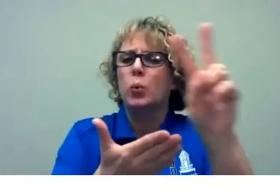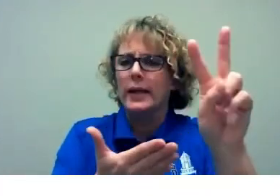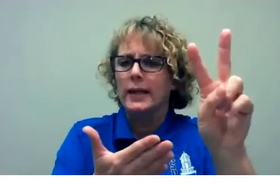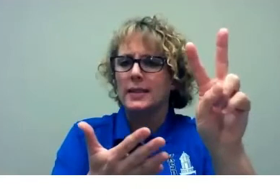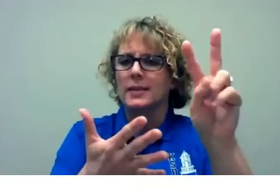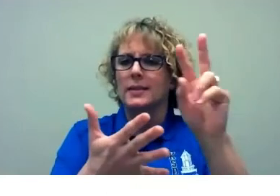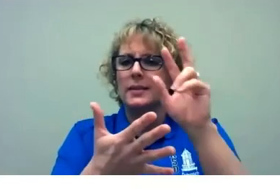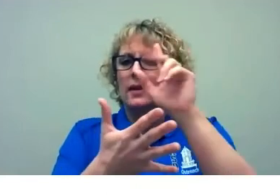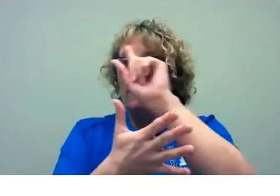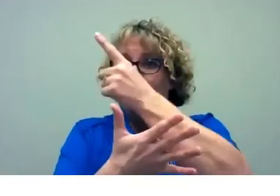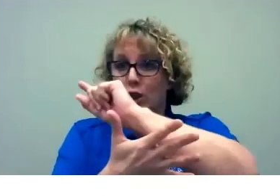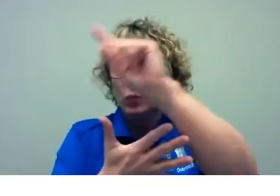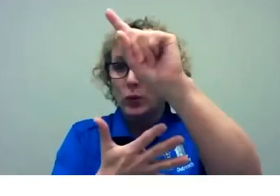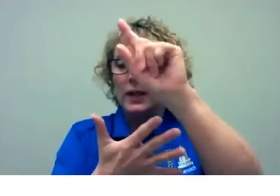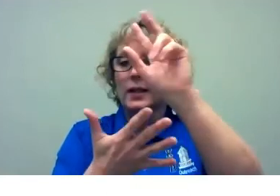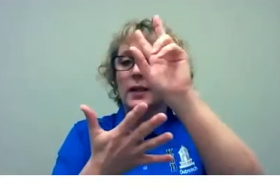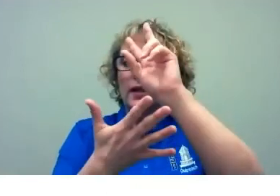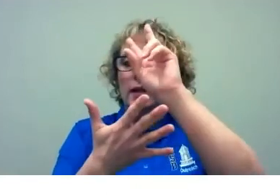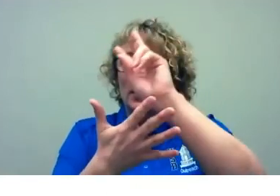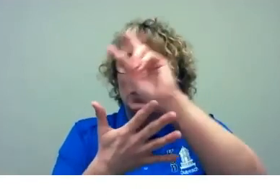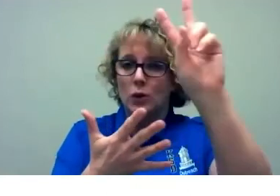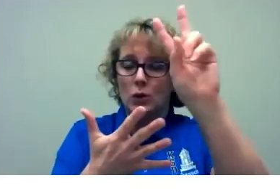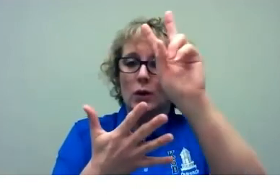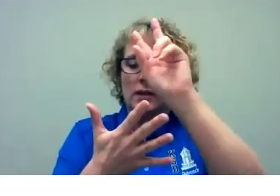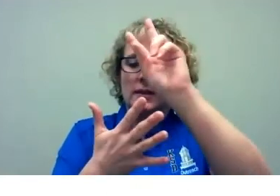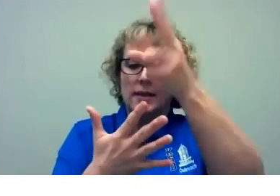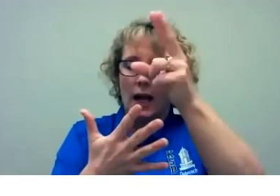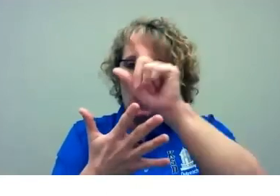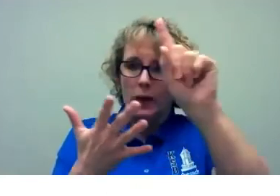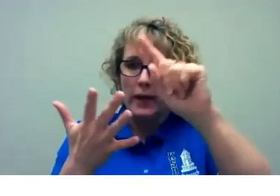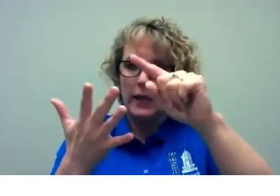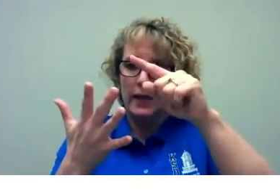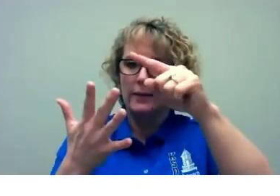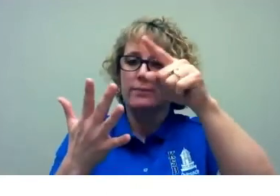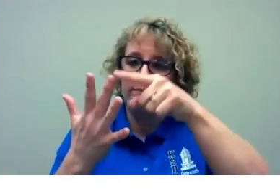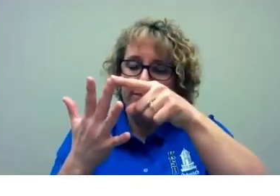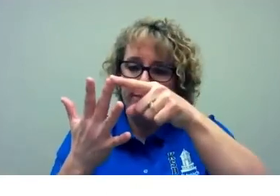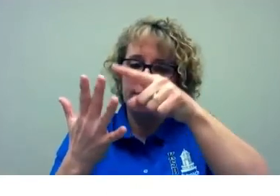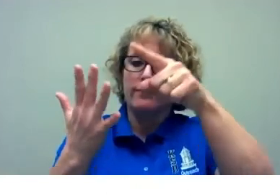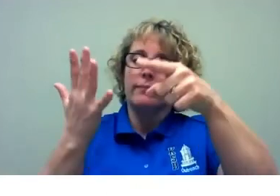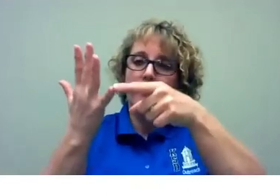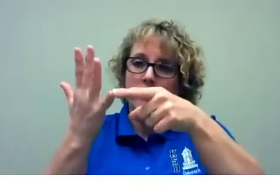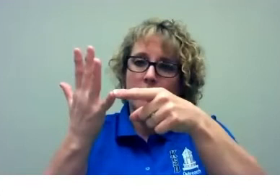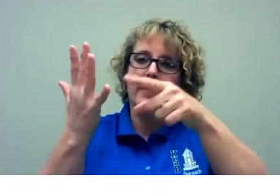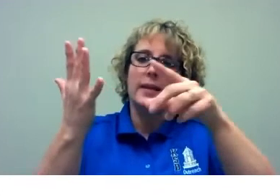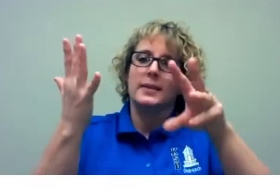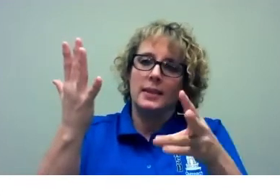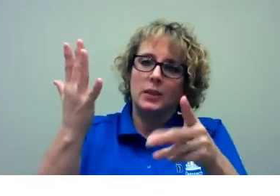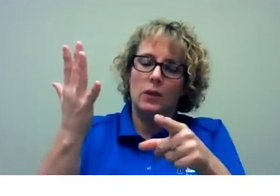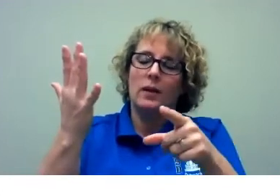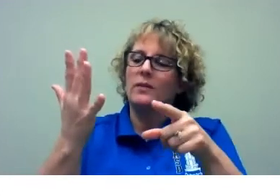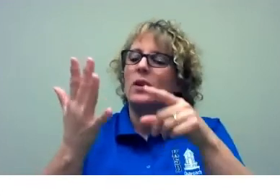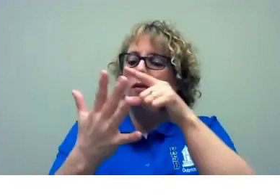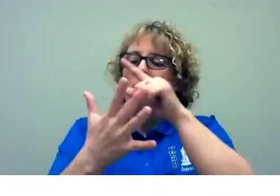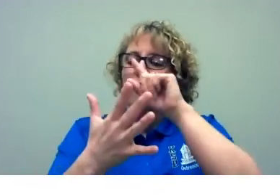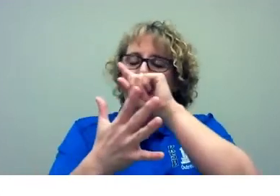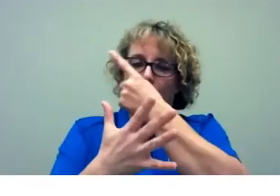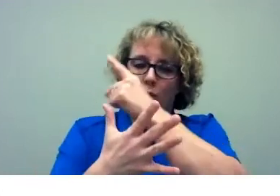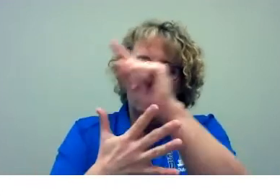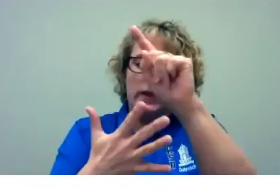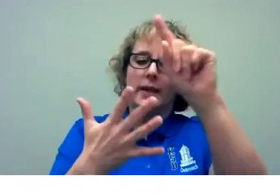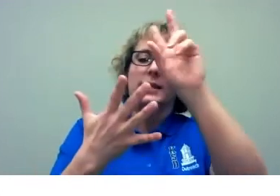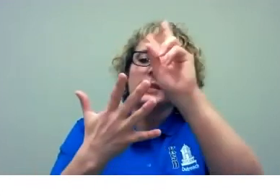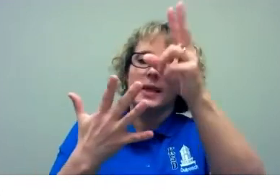first week, you'll contact them within 5 days. After you've had an opportunity to talk to them, make sure that you set up the